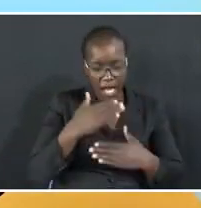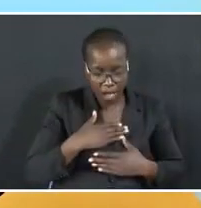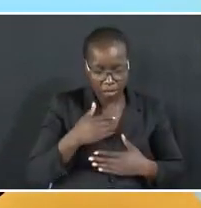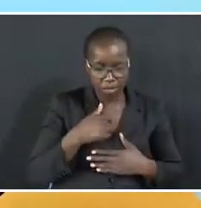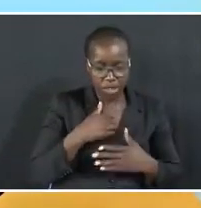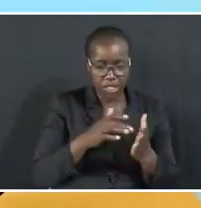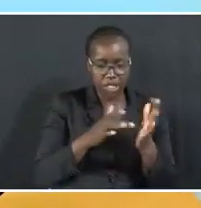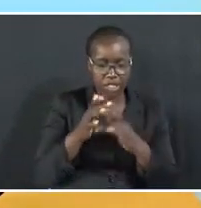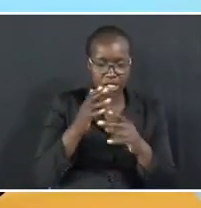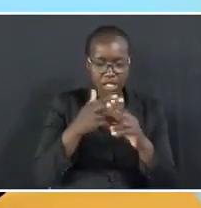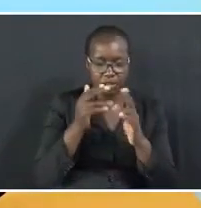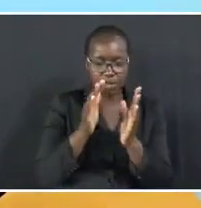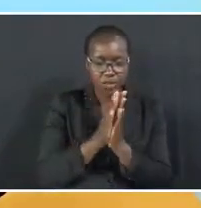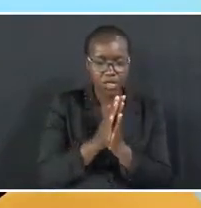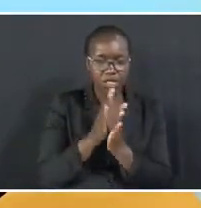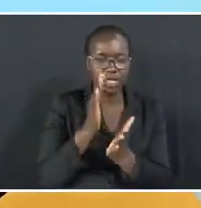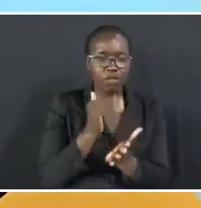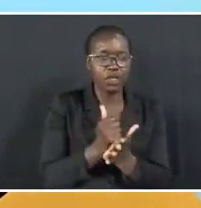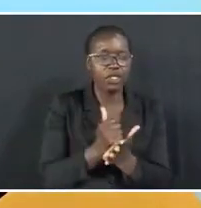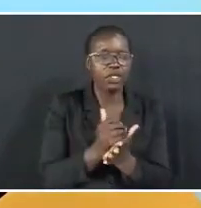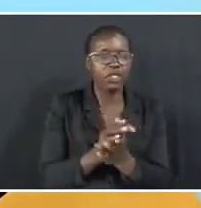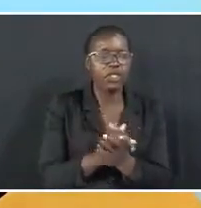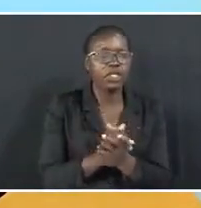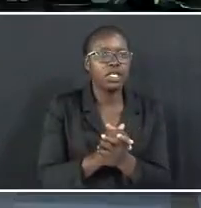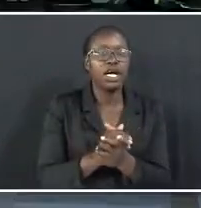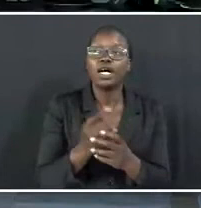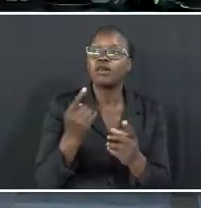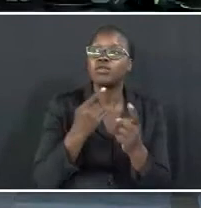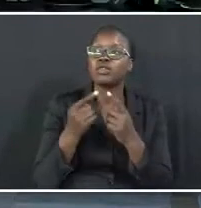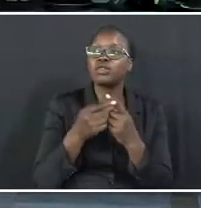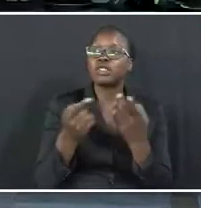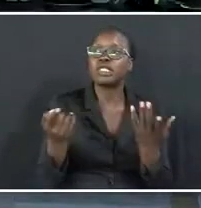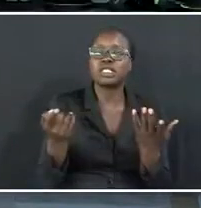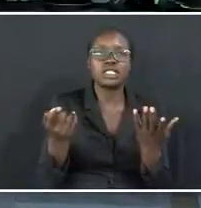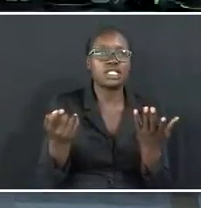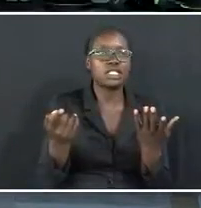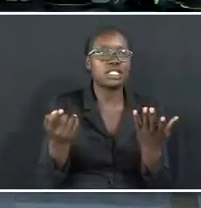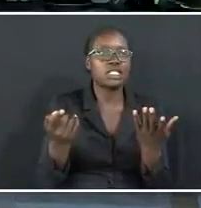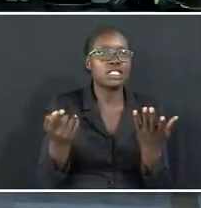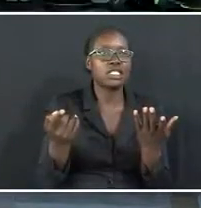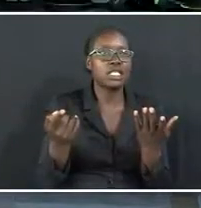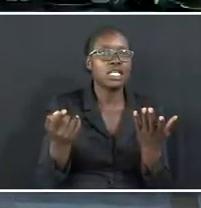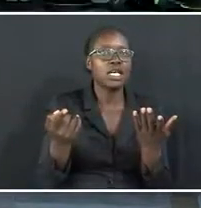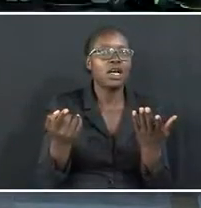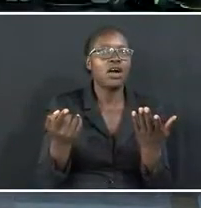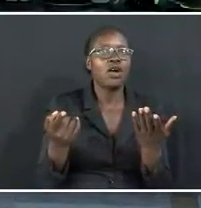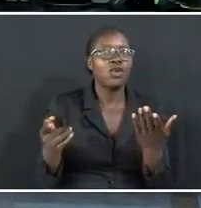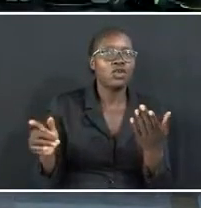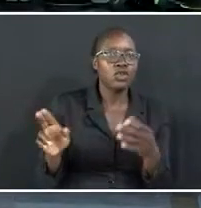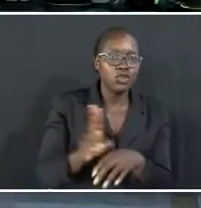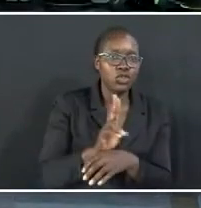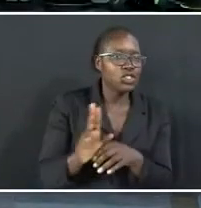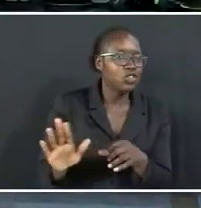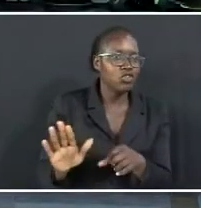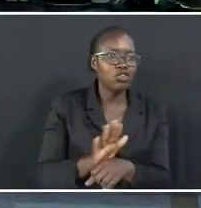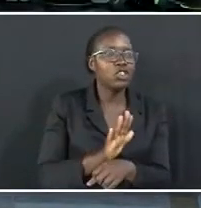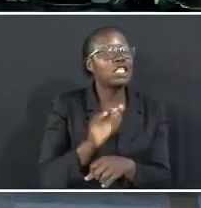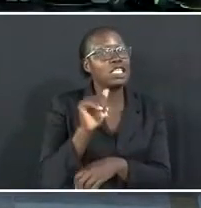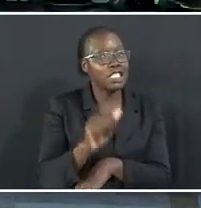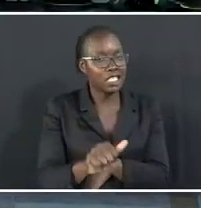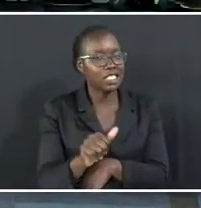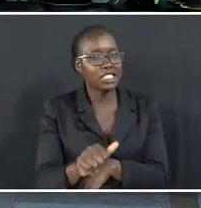in Jesus' name. Amen. I have been told this whole pulpit is mine. I will use it to my fullest.